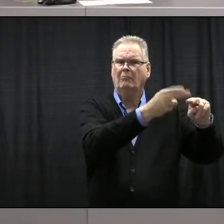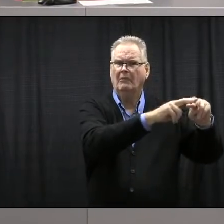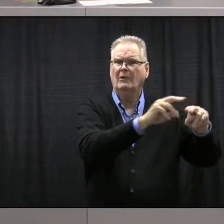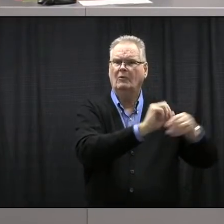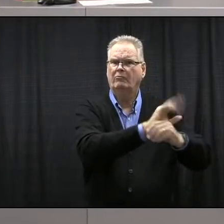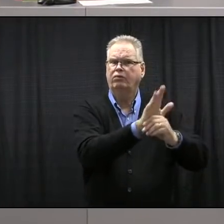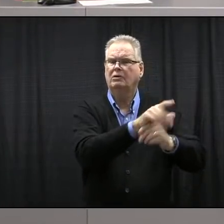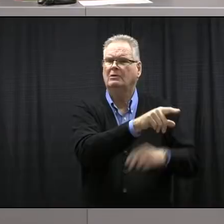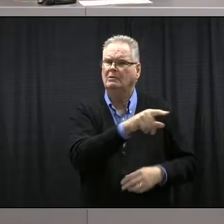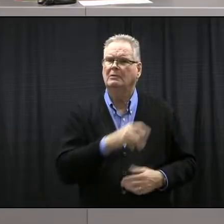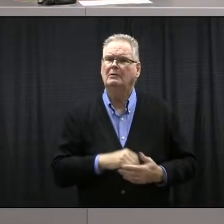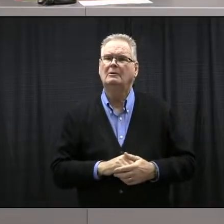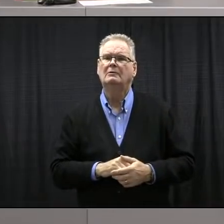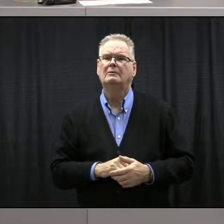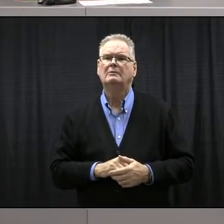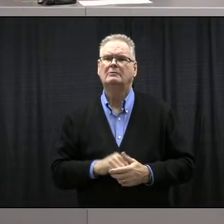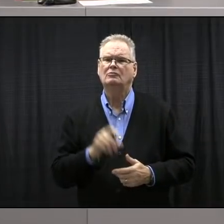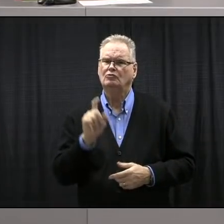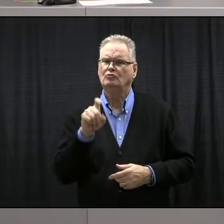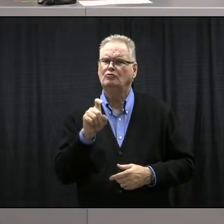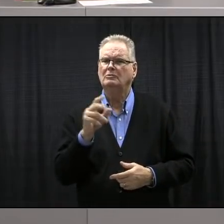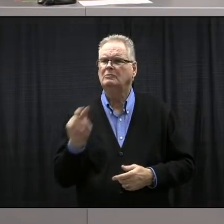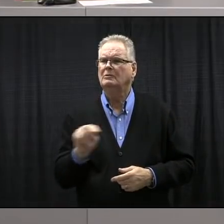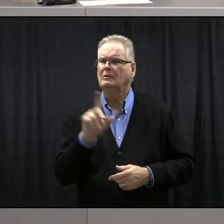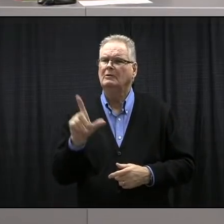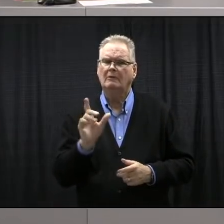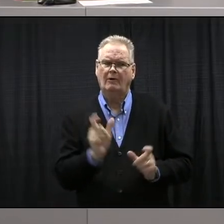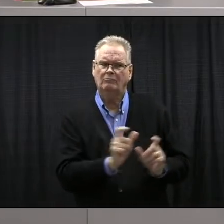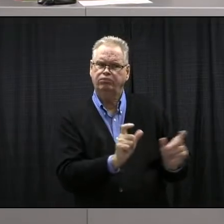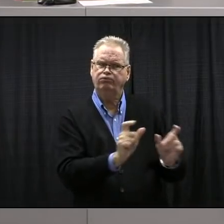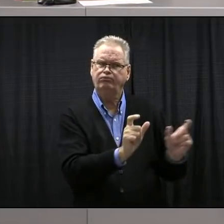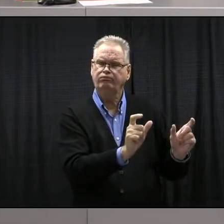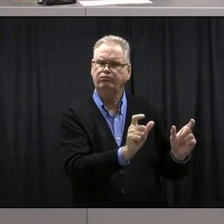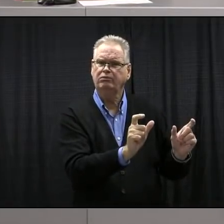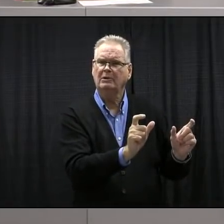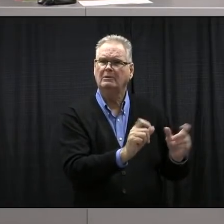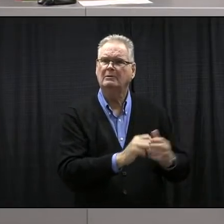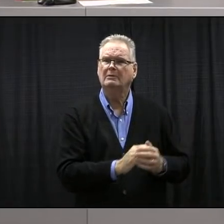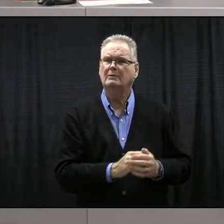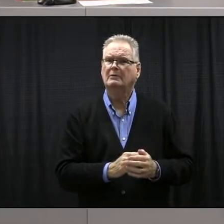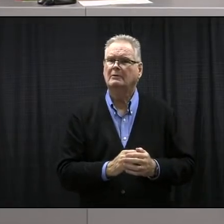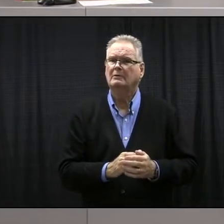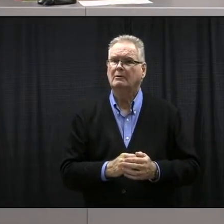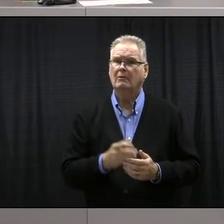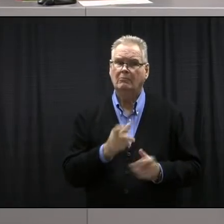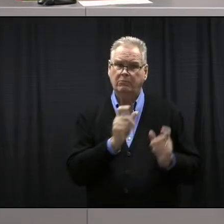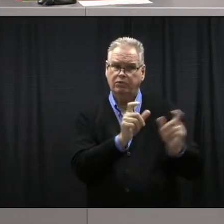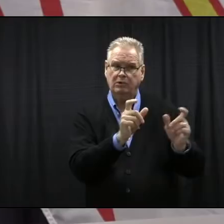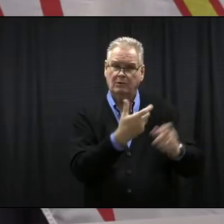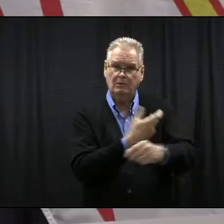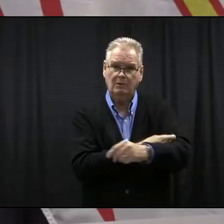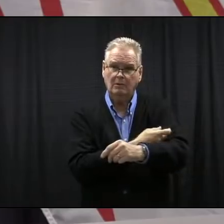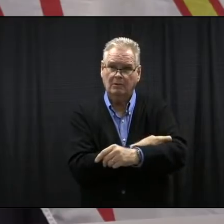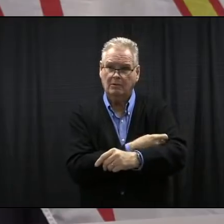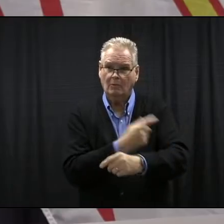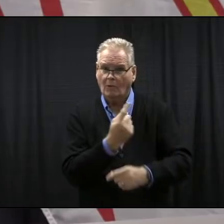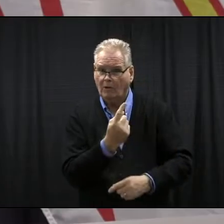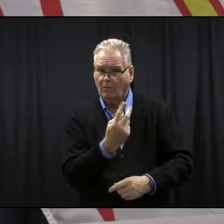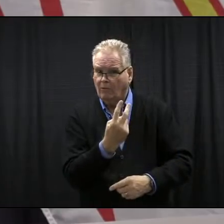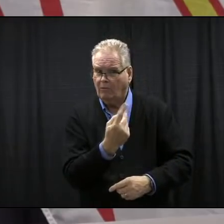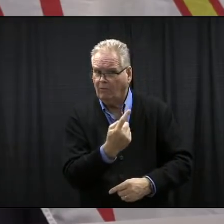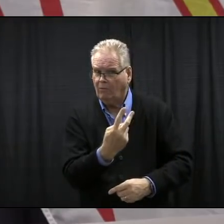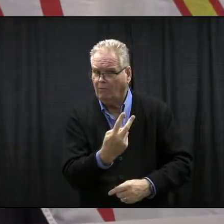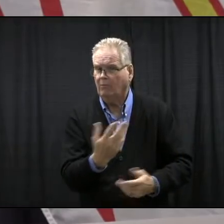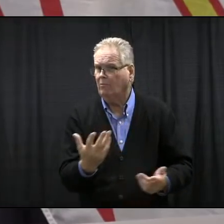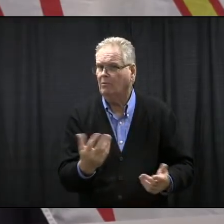Labrador, even with more than 80% of the population still vaccinated? So I think we need to think about that. So what we have is 80%